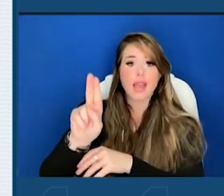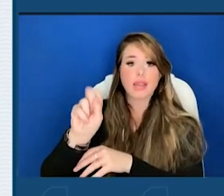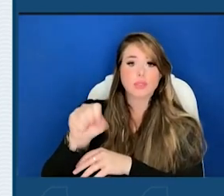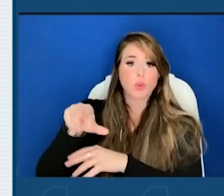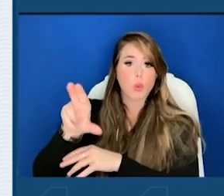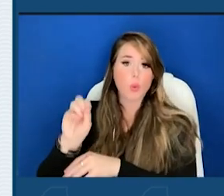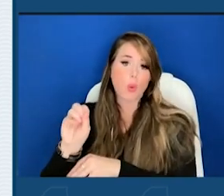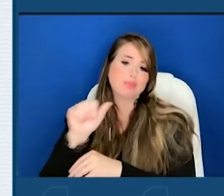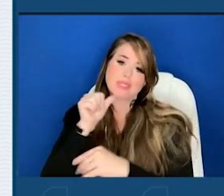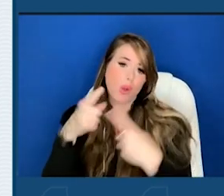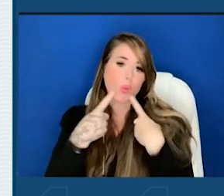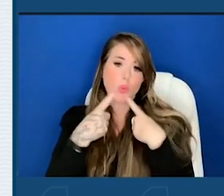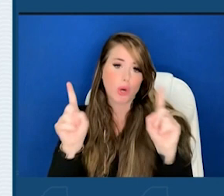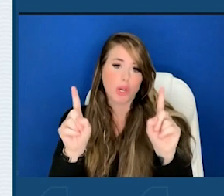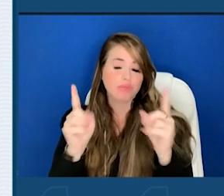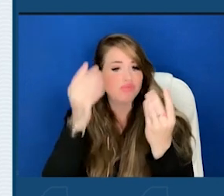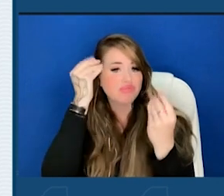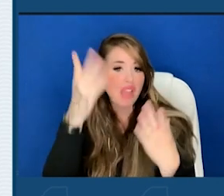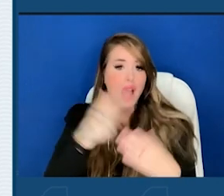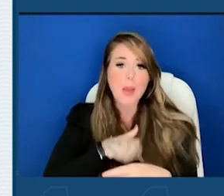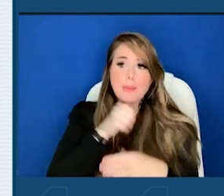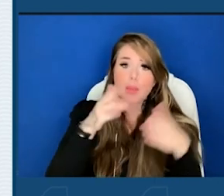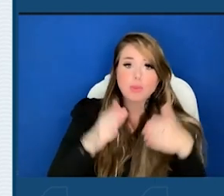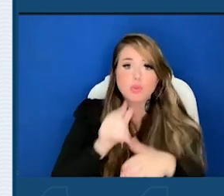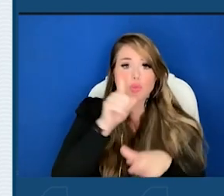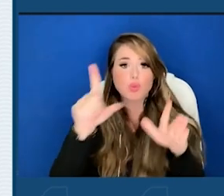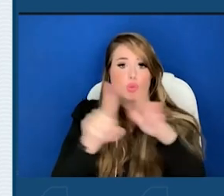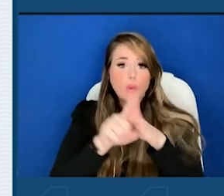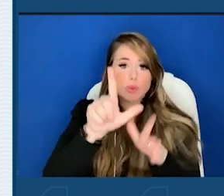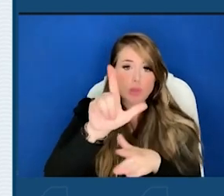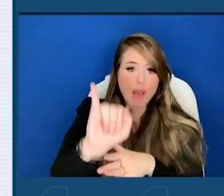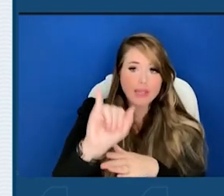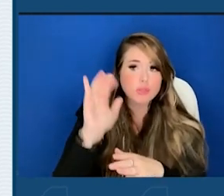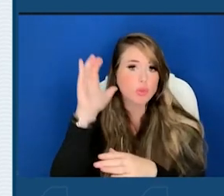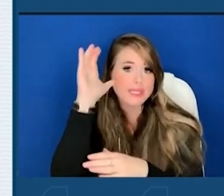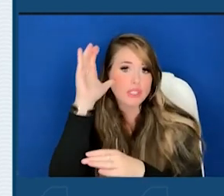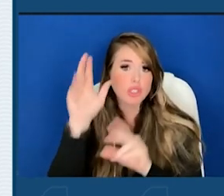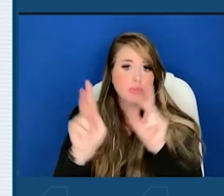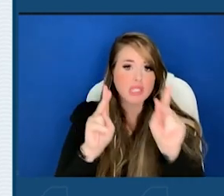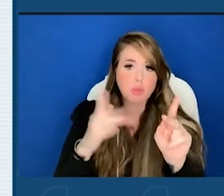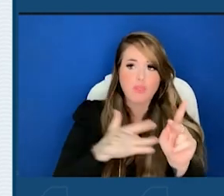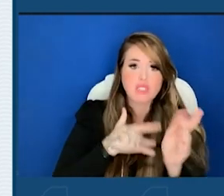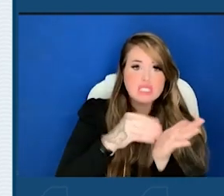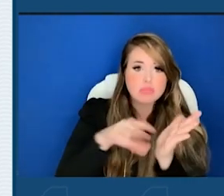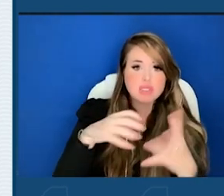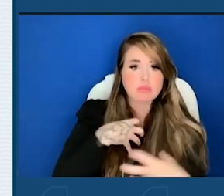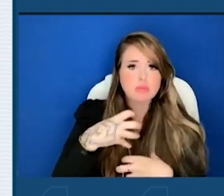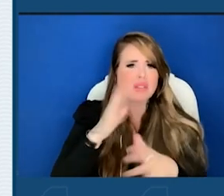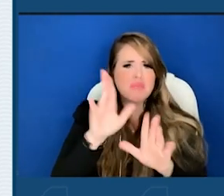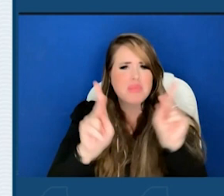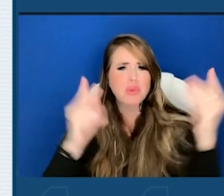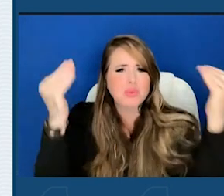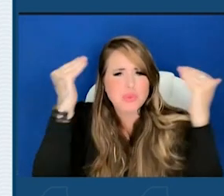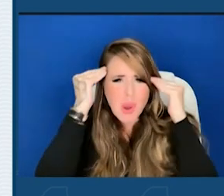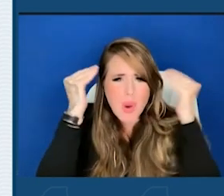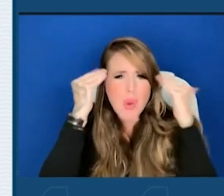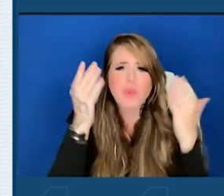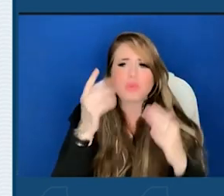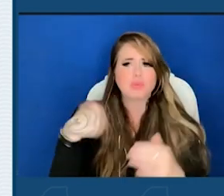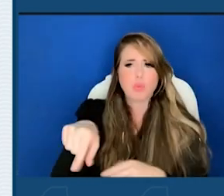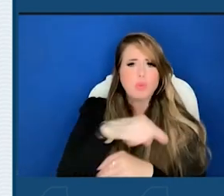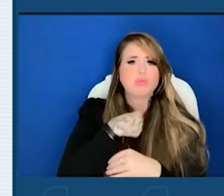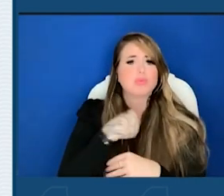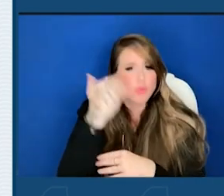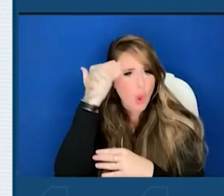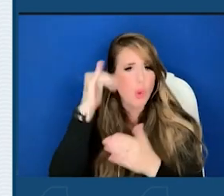I'm not the one who comes to Long Island every week and hears how expensive it is. The people living here know this. They know that housing is too expensive, it